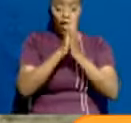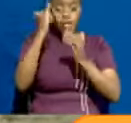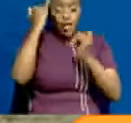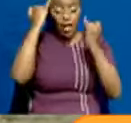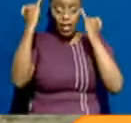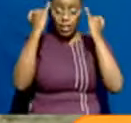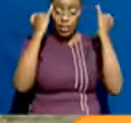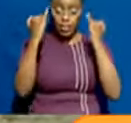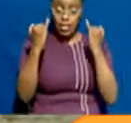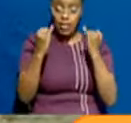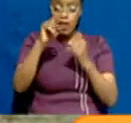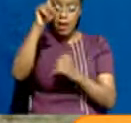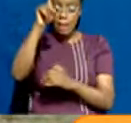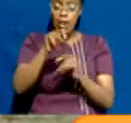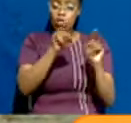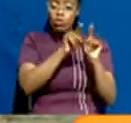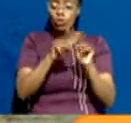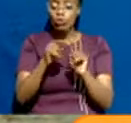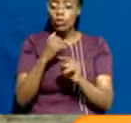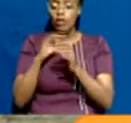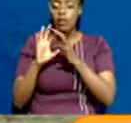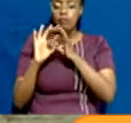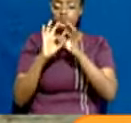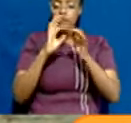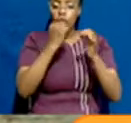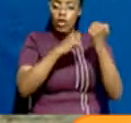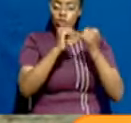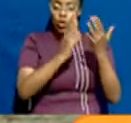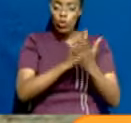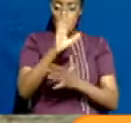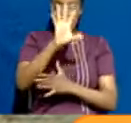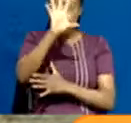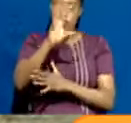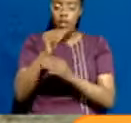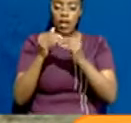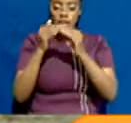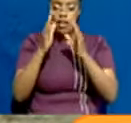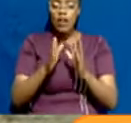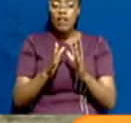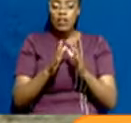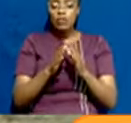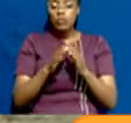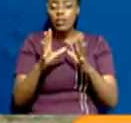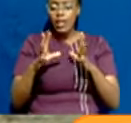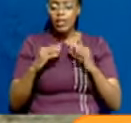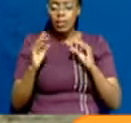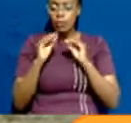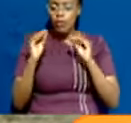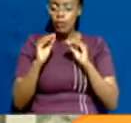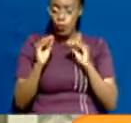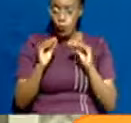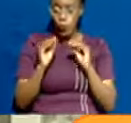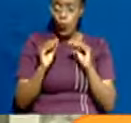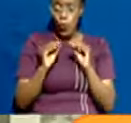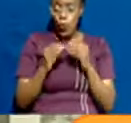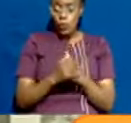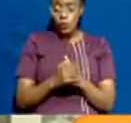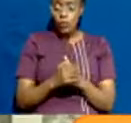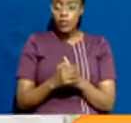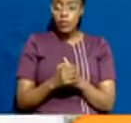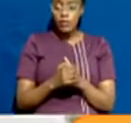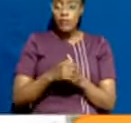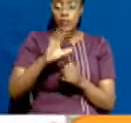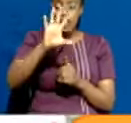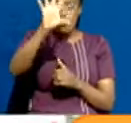ideas. And we must also have unified action by African leaders to disrupt the unacceptable status quo. Africa is